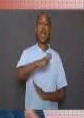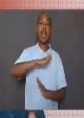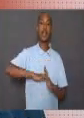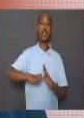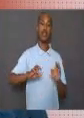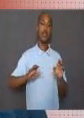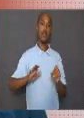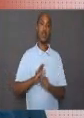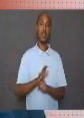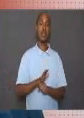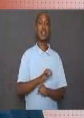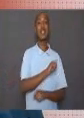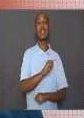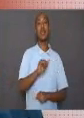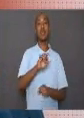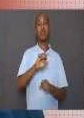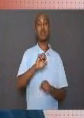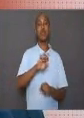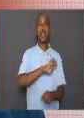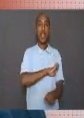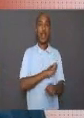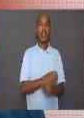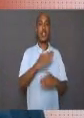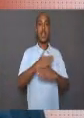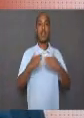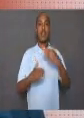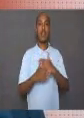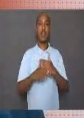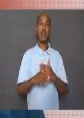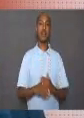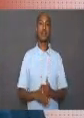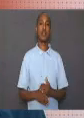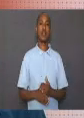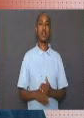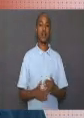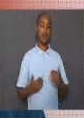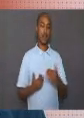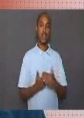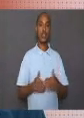Electrons fill the same energy level until they reach stability.